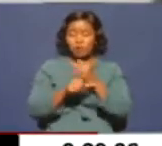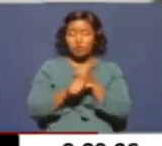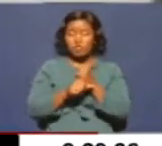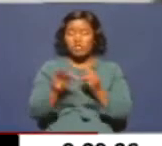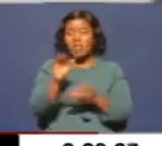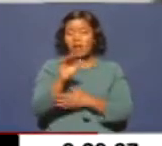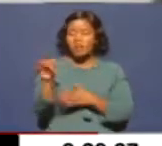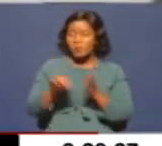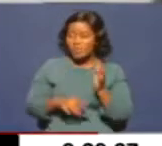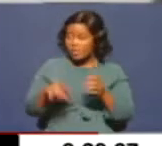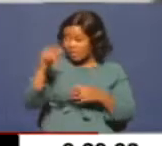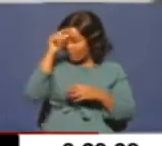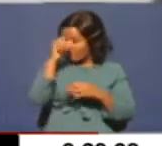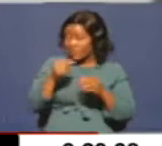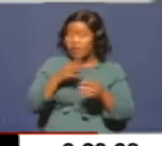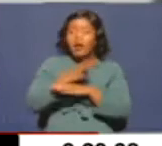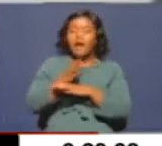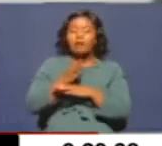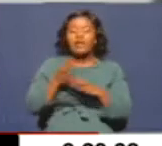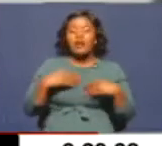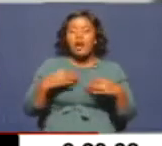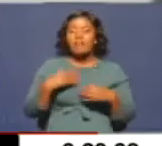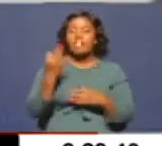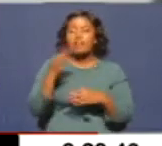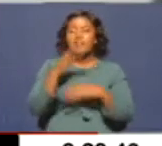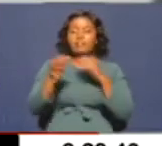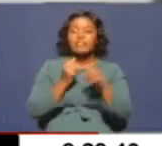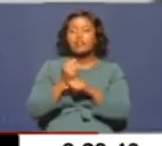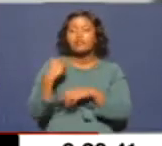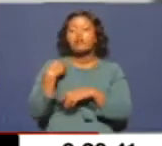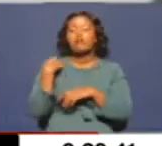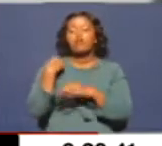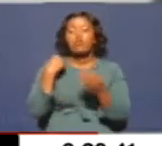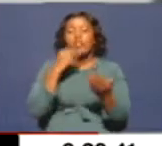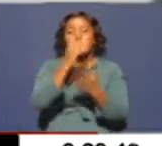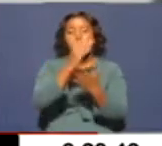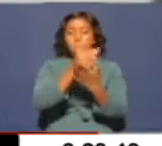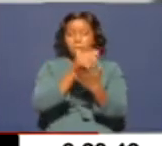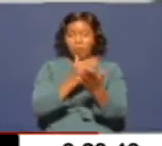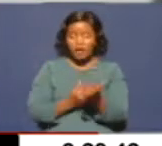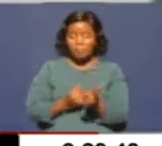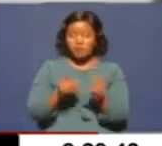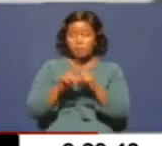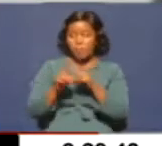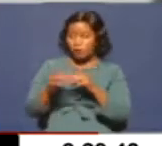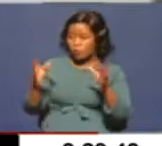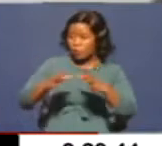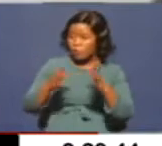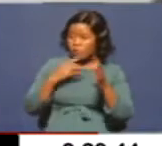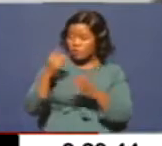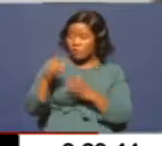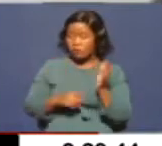the introduction of a three-year voluntary tax disclosure program. The body argues that while the amnesty provides